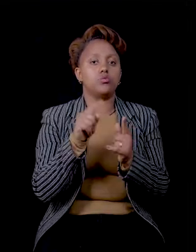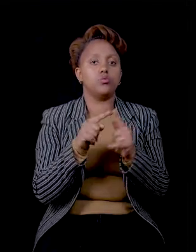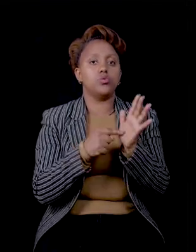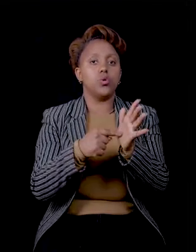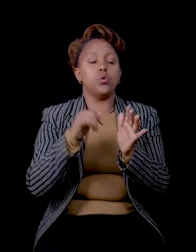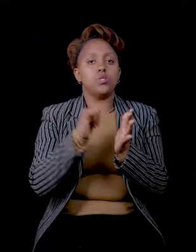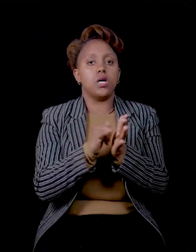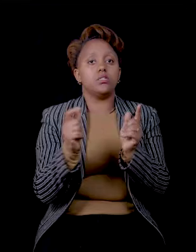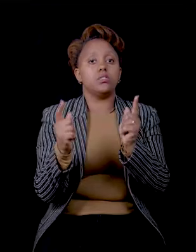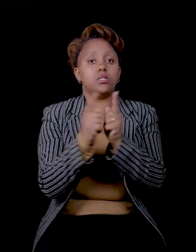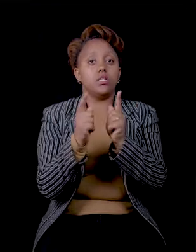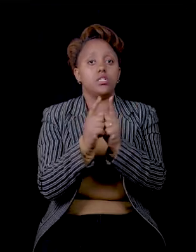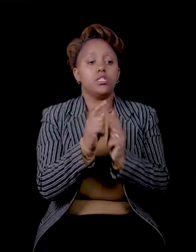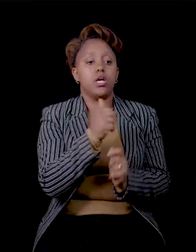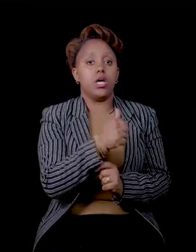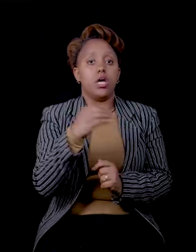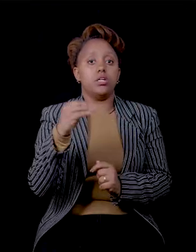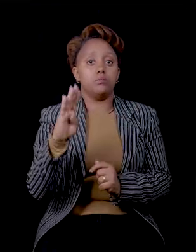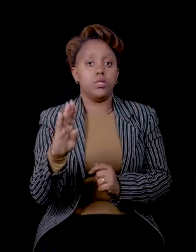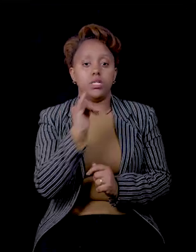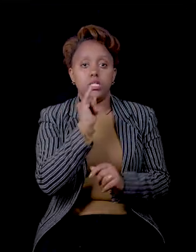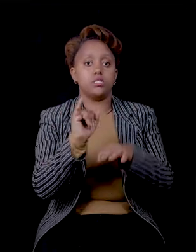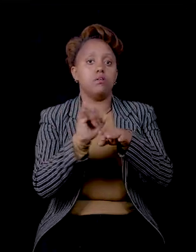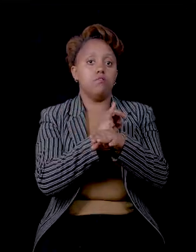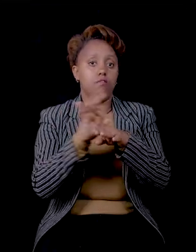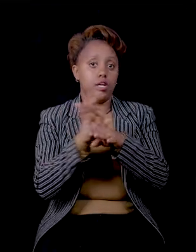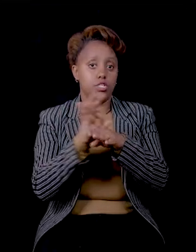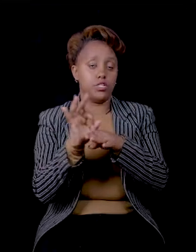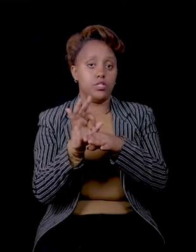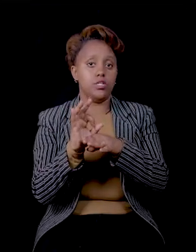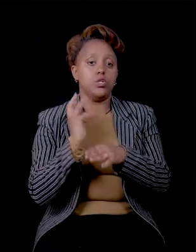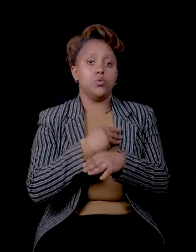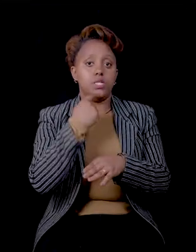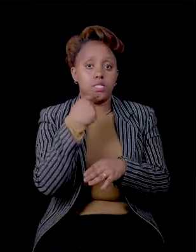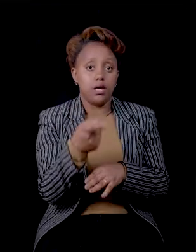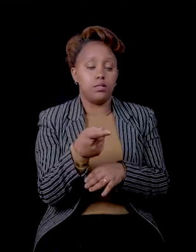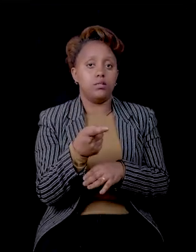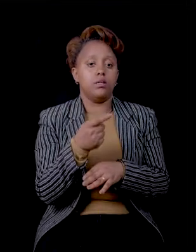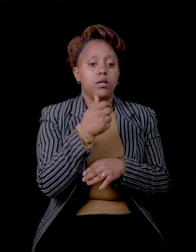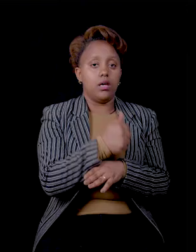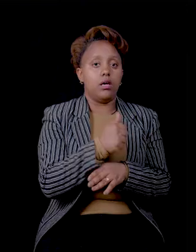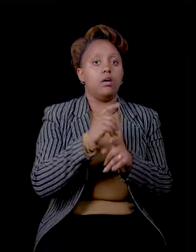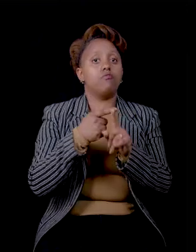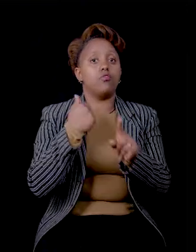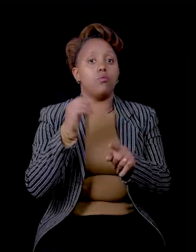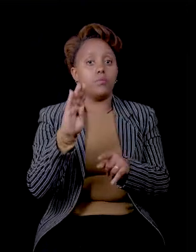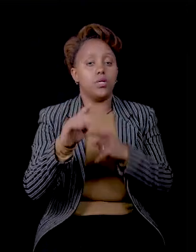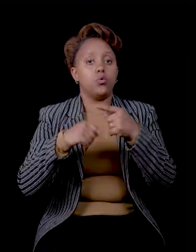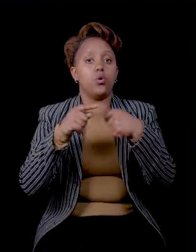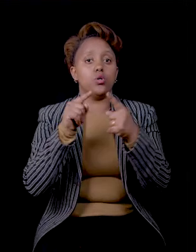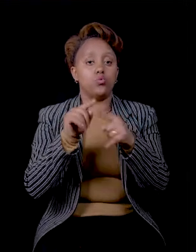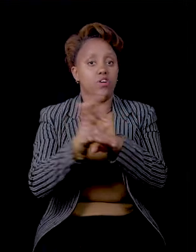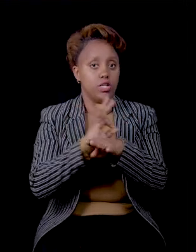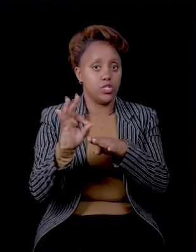order to show that a relation f from a into b is a function, we said f from a into b is